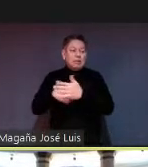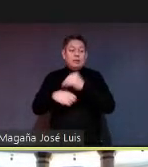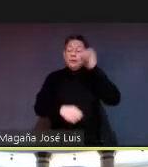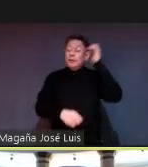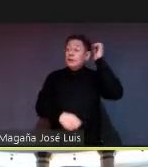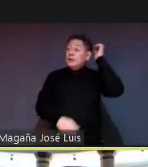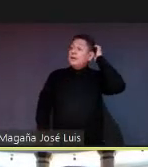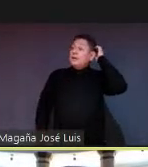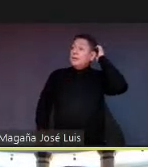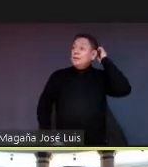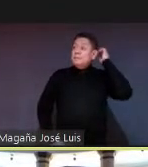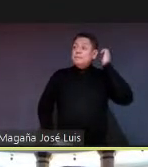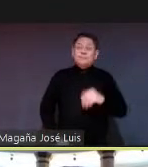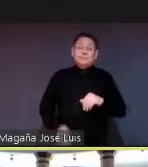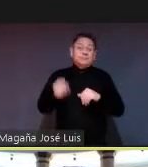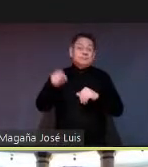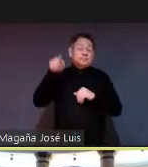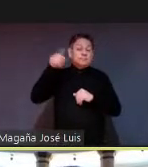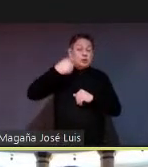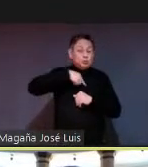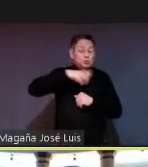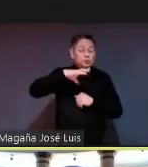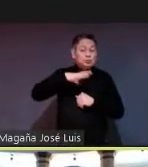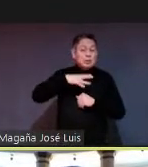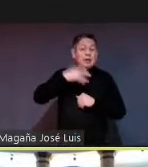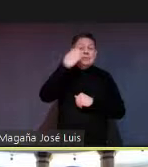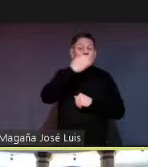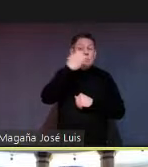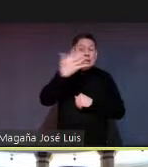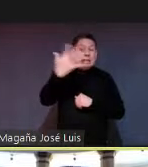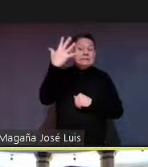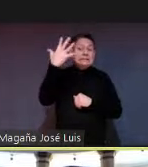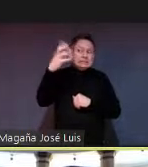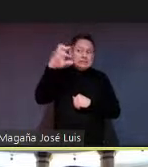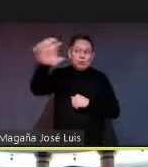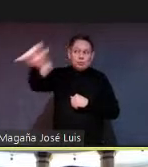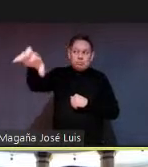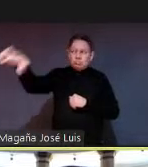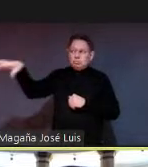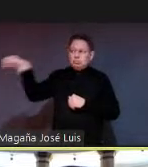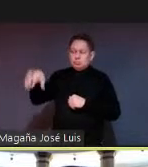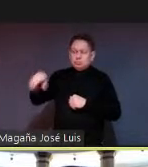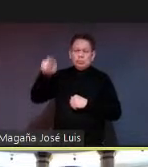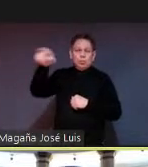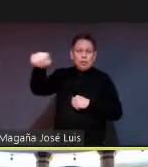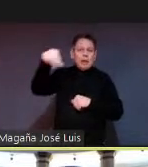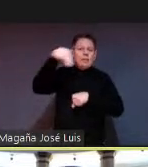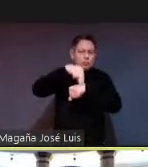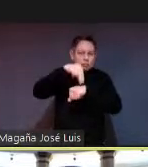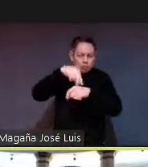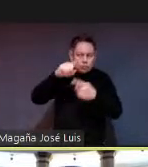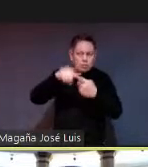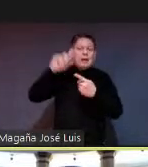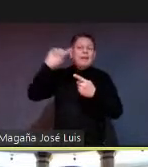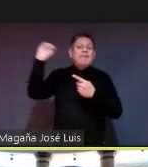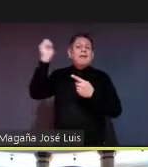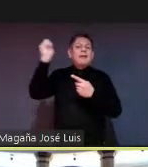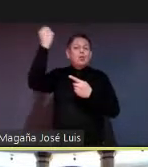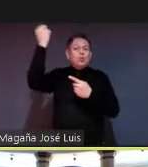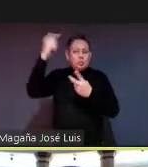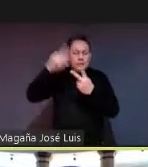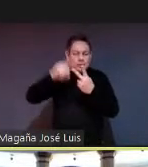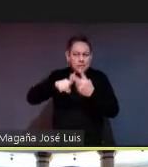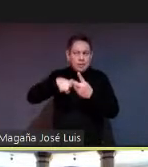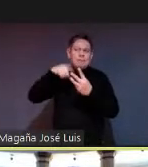At San Marcos University School of Medicine, we have medical school, we have a medical technology school,